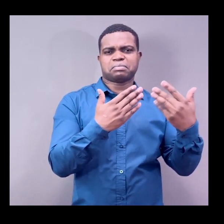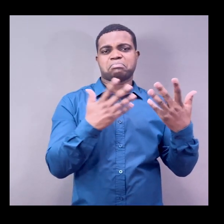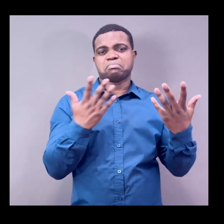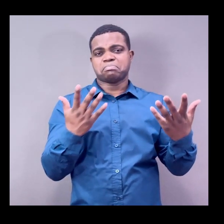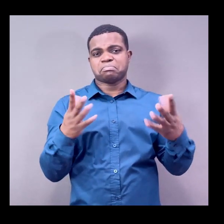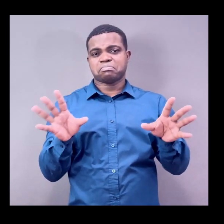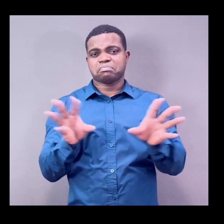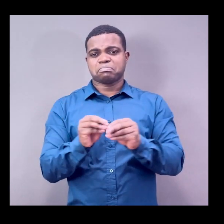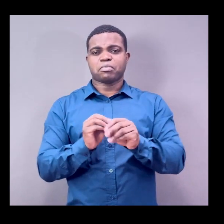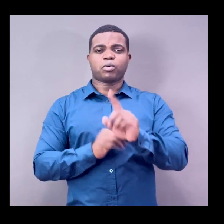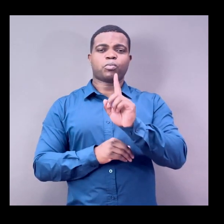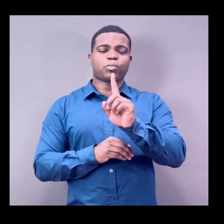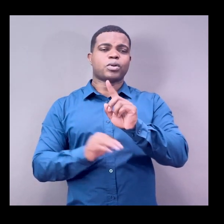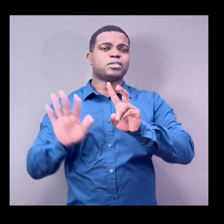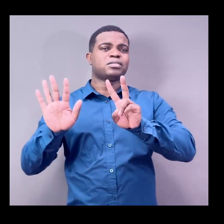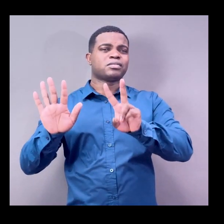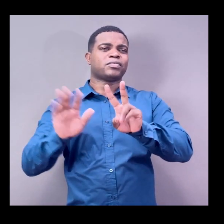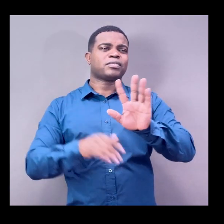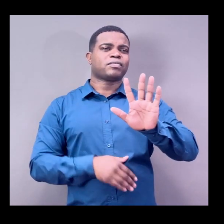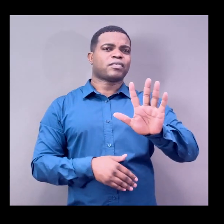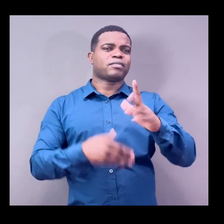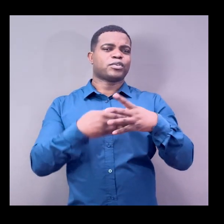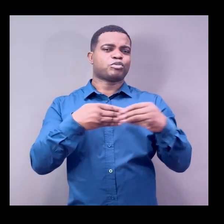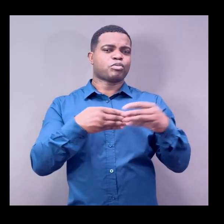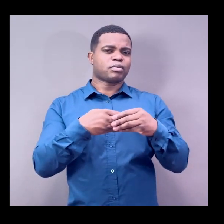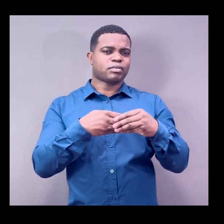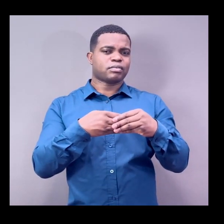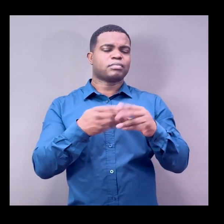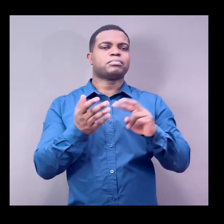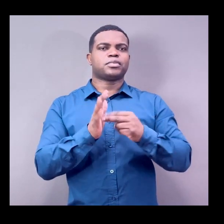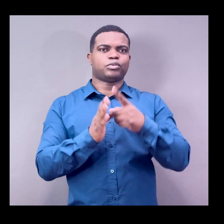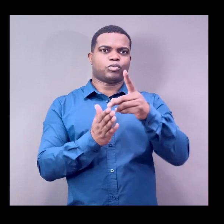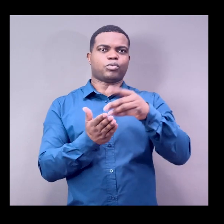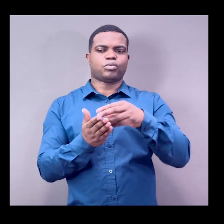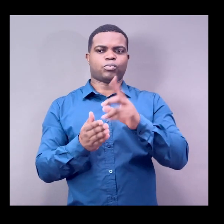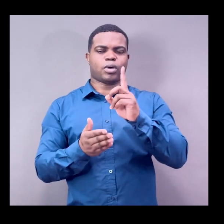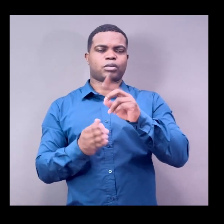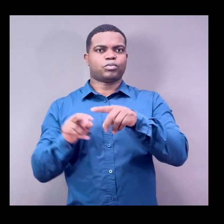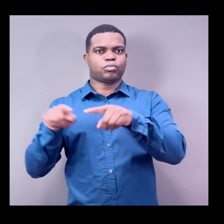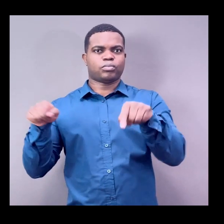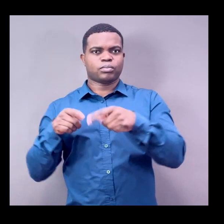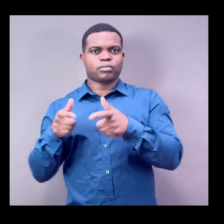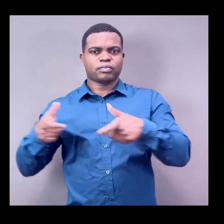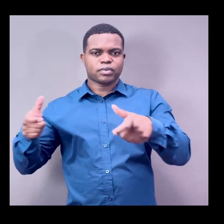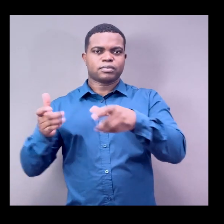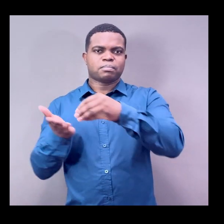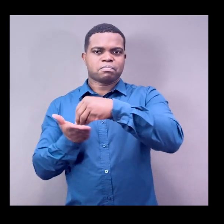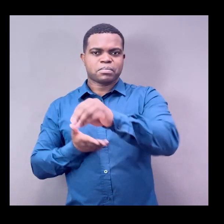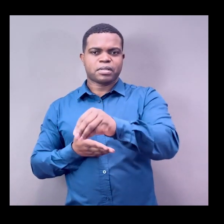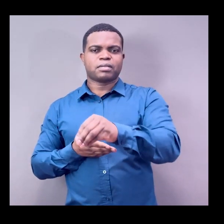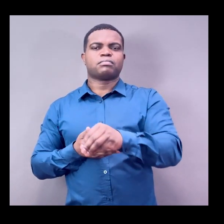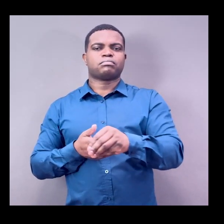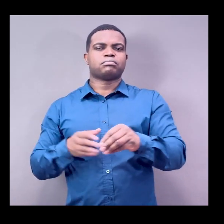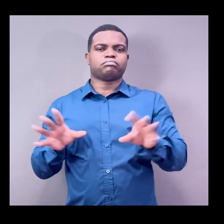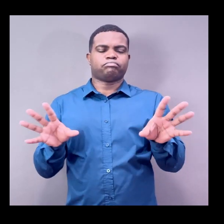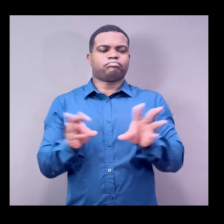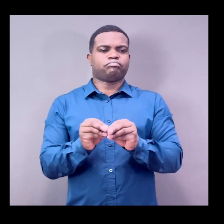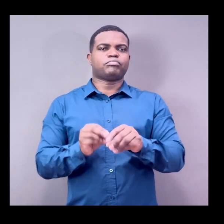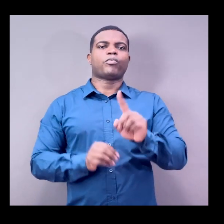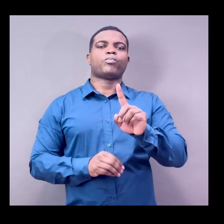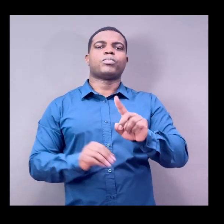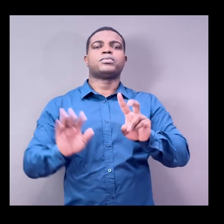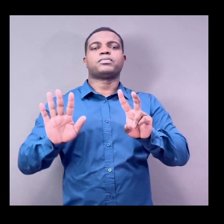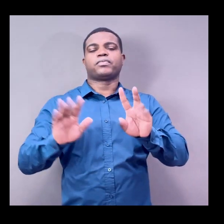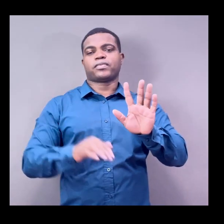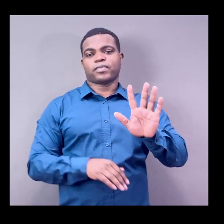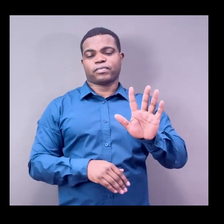5 times 35, which will give us 175. So if you are renting one conference room, but you are going to